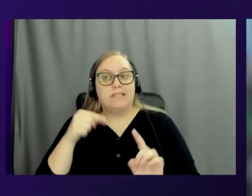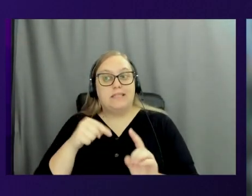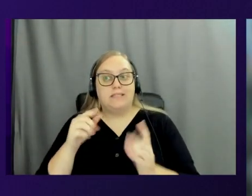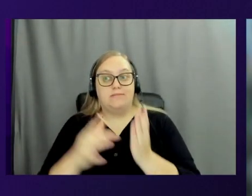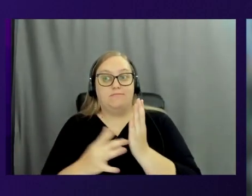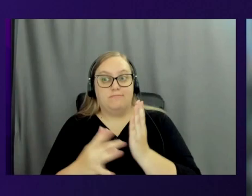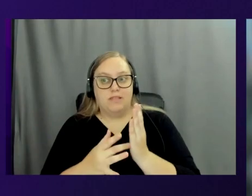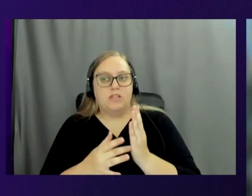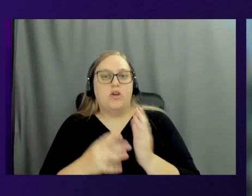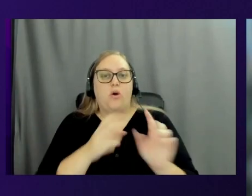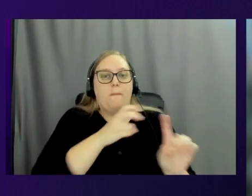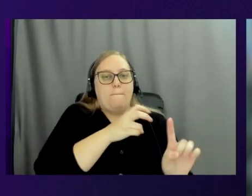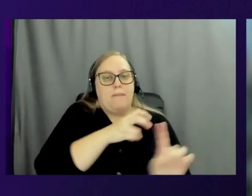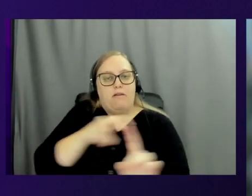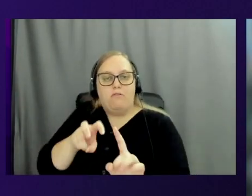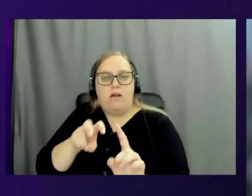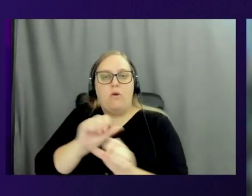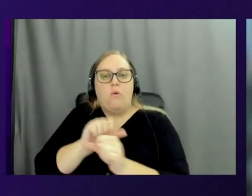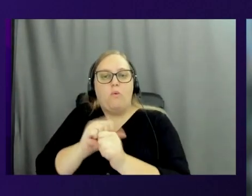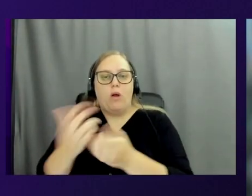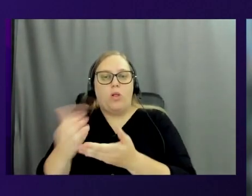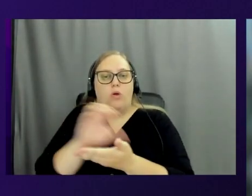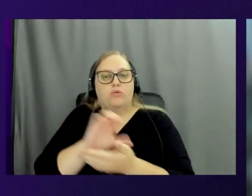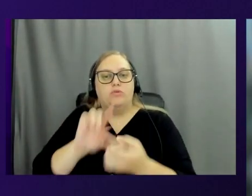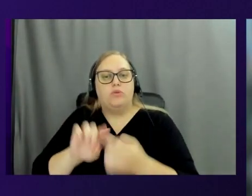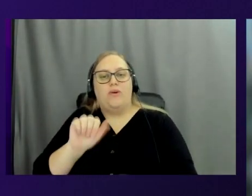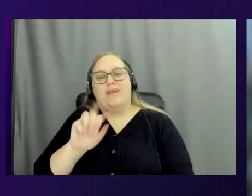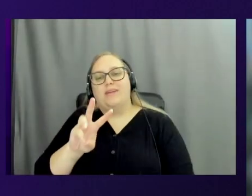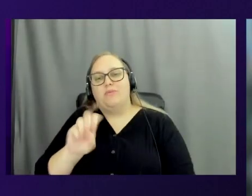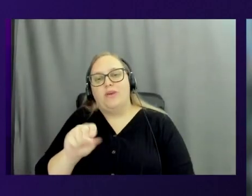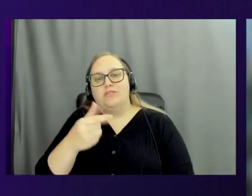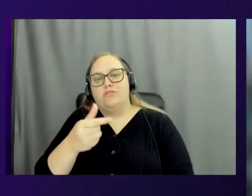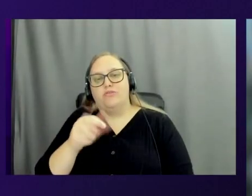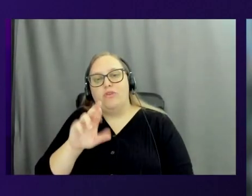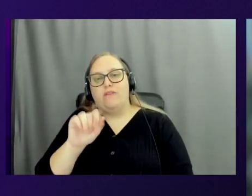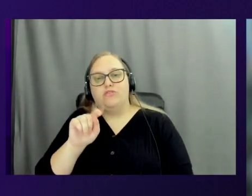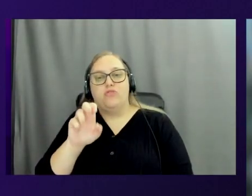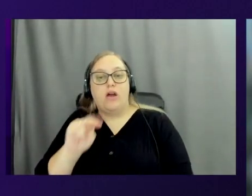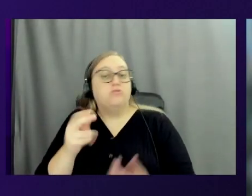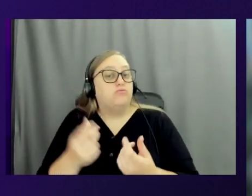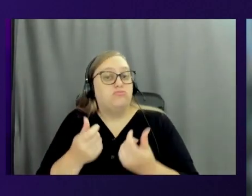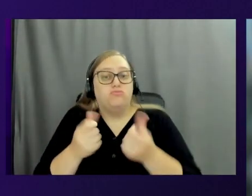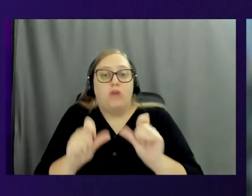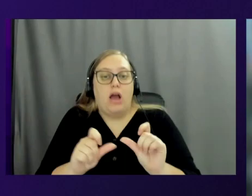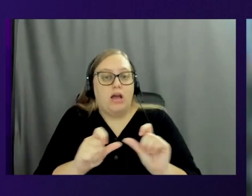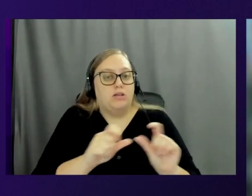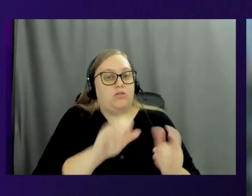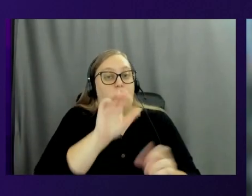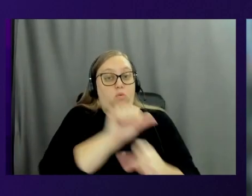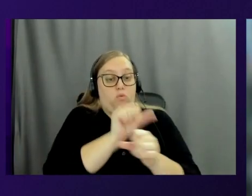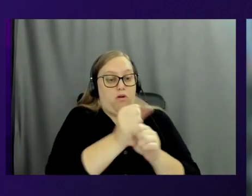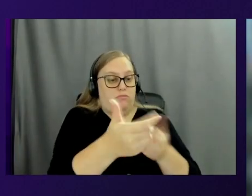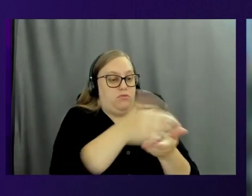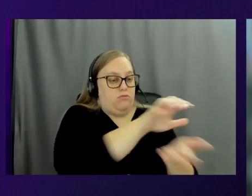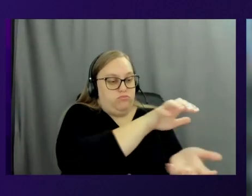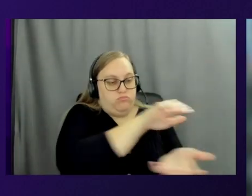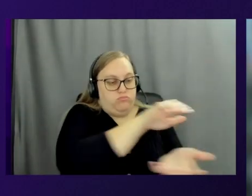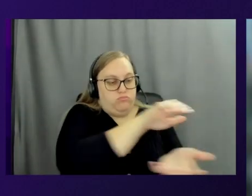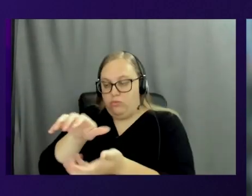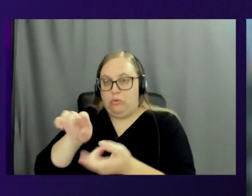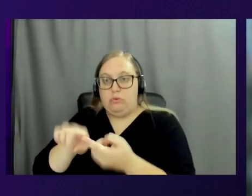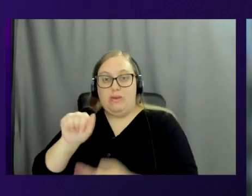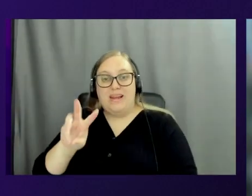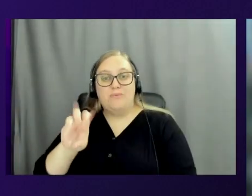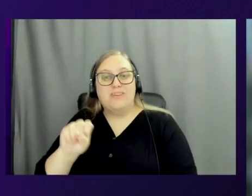Graviton. Try AWS Graviton Fast Start and move a workload to AWS Graviton in as little as 4 hours to get